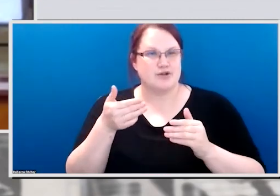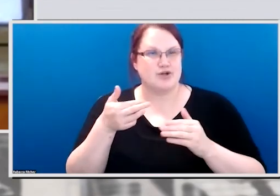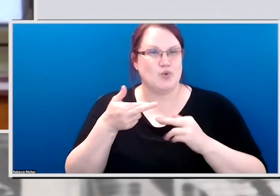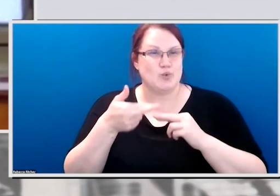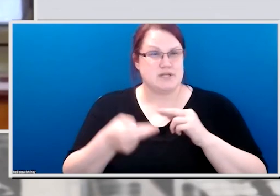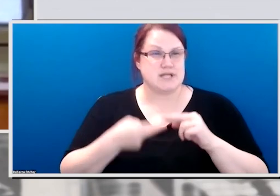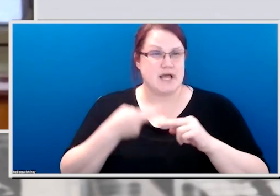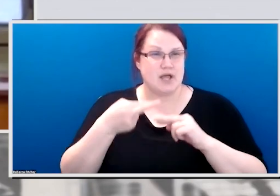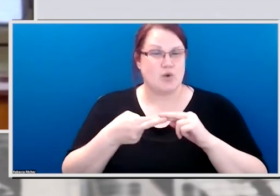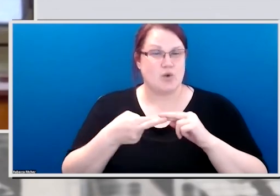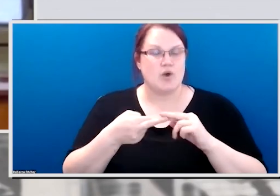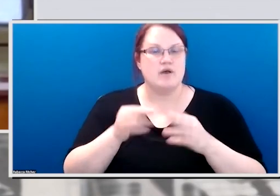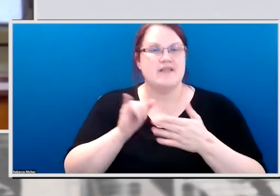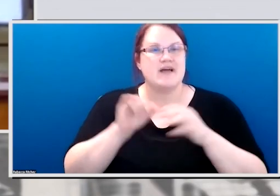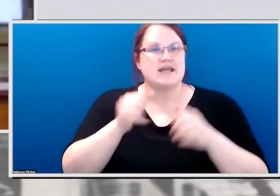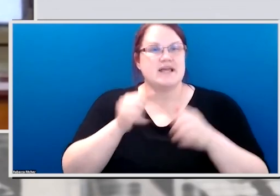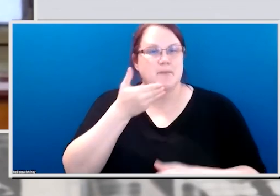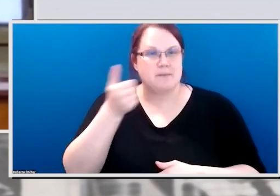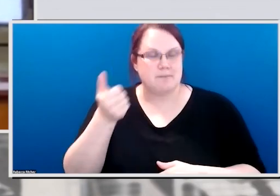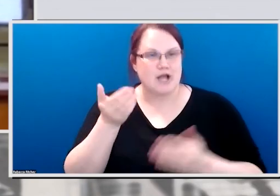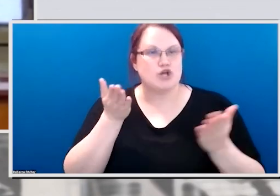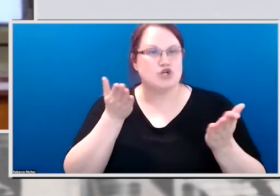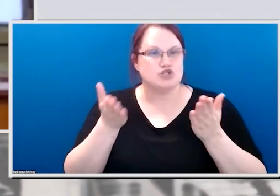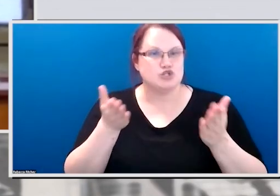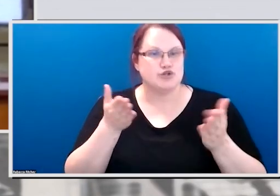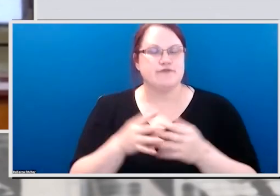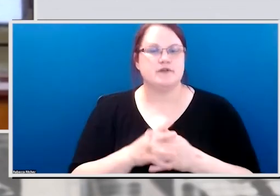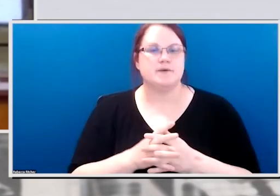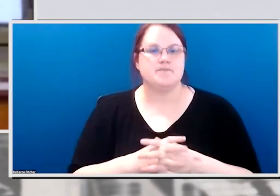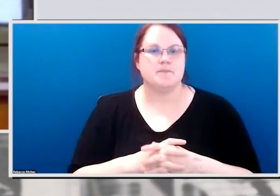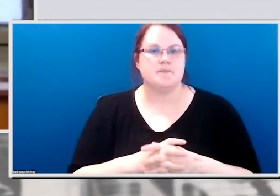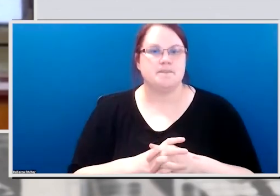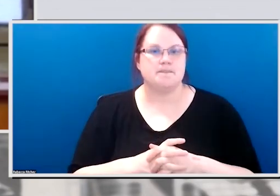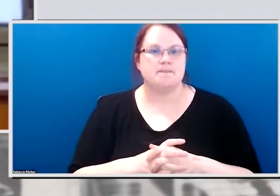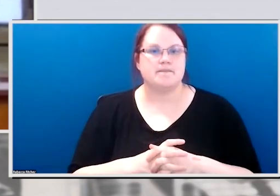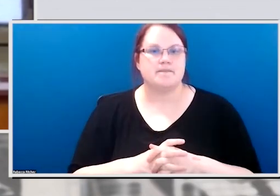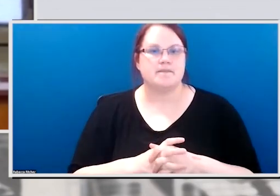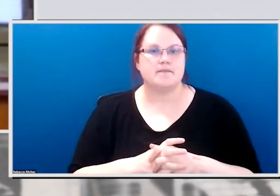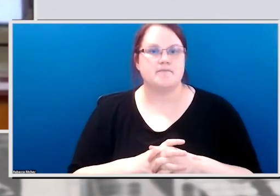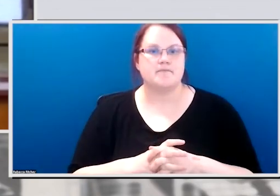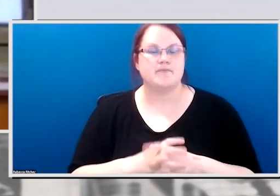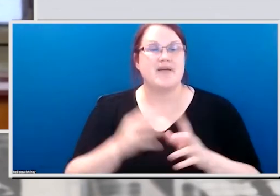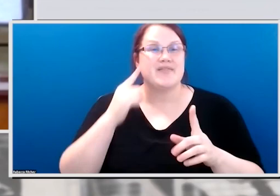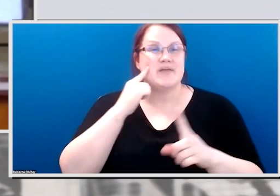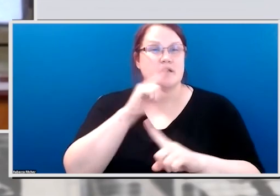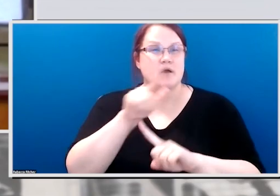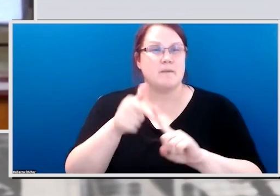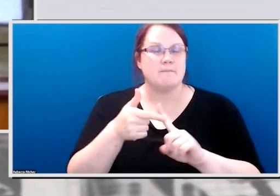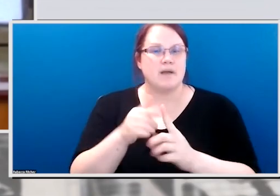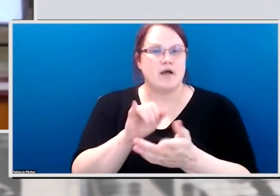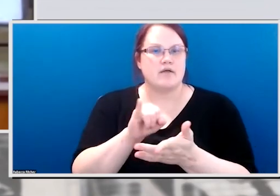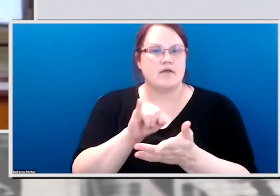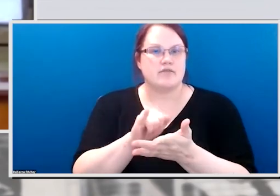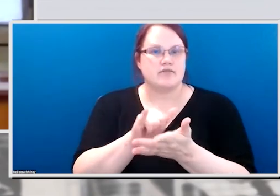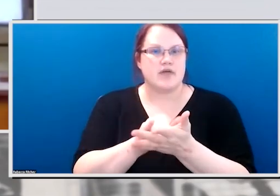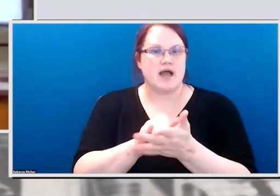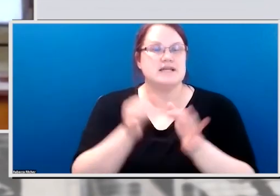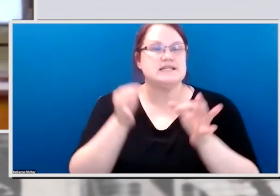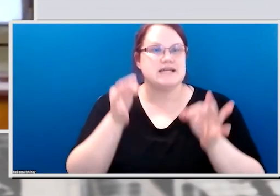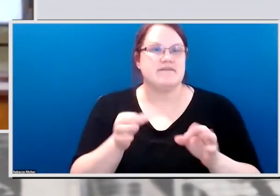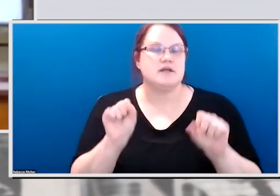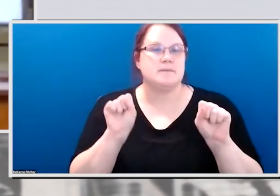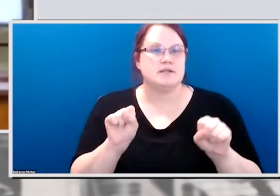that, can be better served. So I think as we look about, and think about that, there's definite